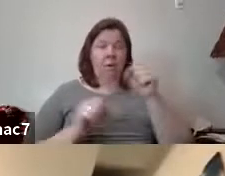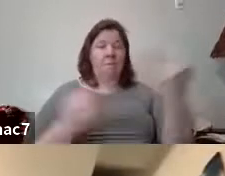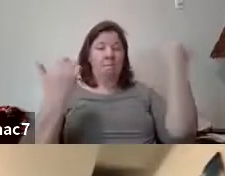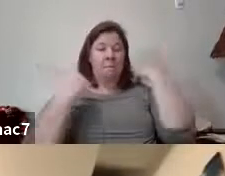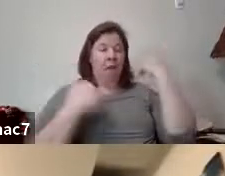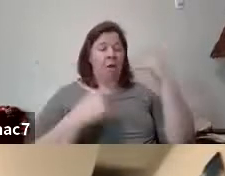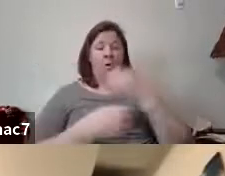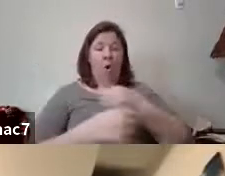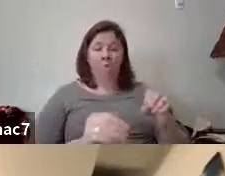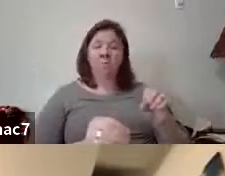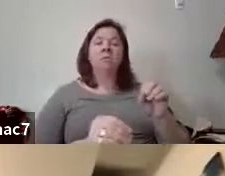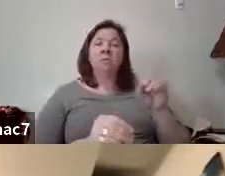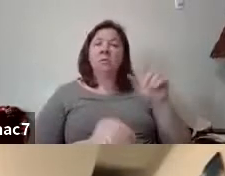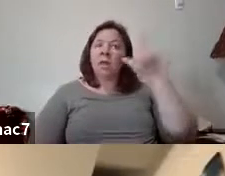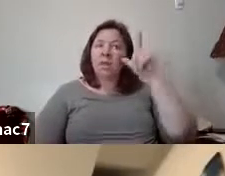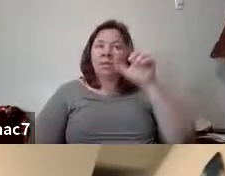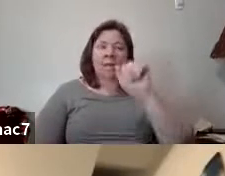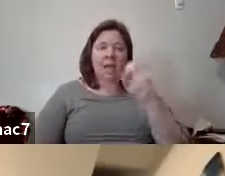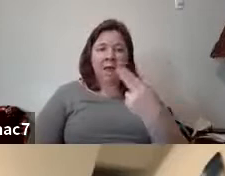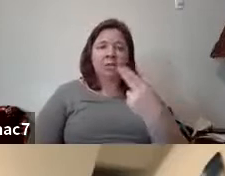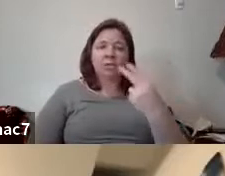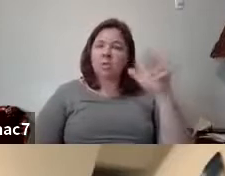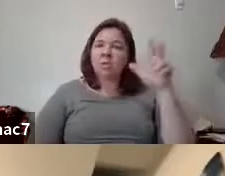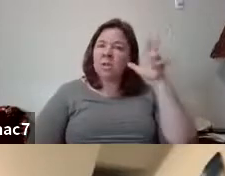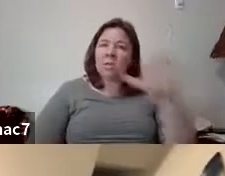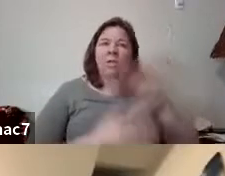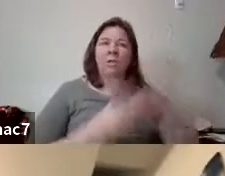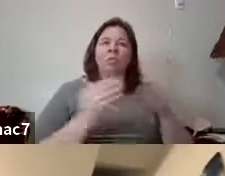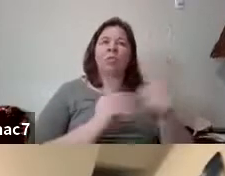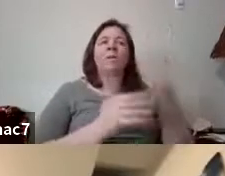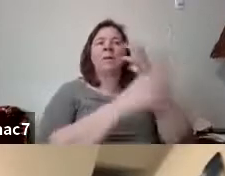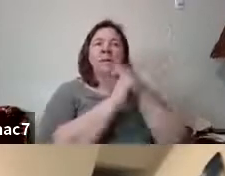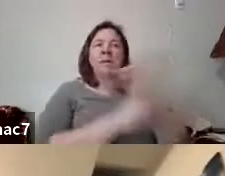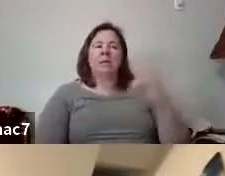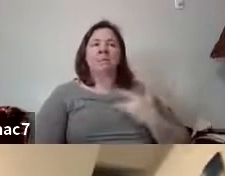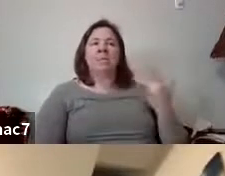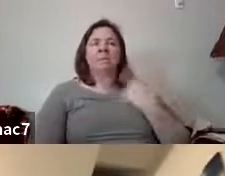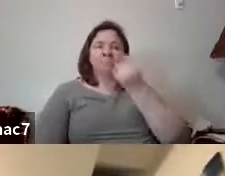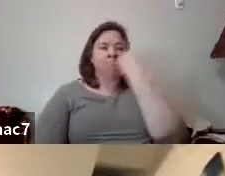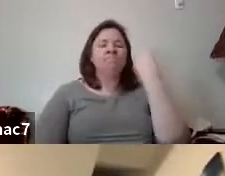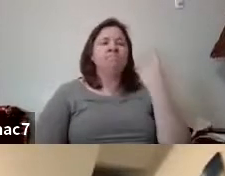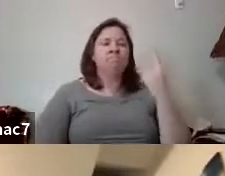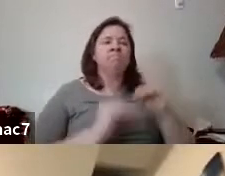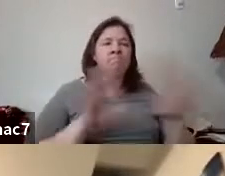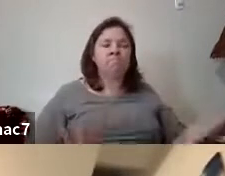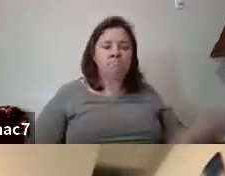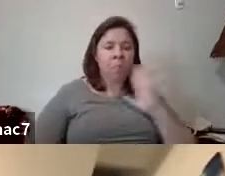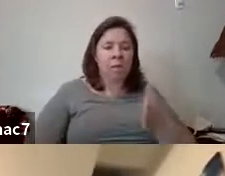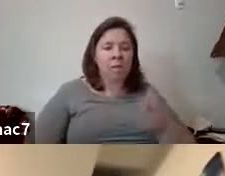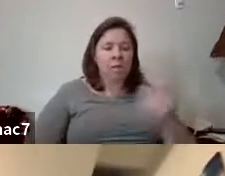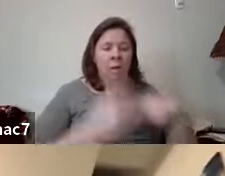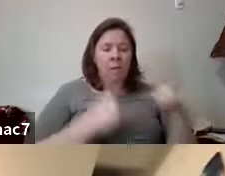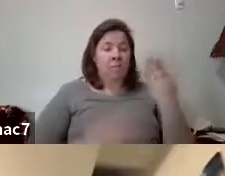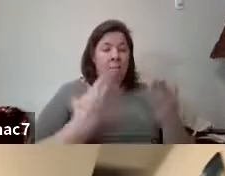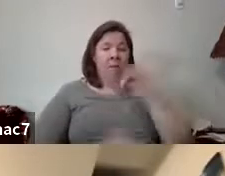man. Listen to Ash Mufaro and listen until you get that feeling, because it will come. I promise you, it will come. Might not